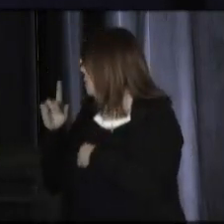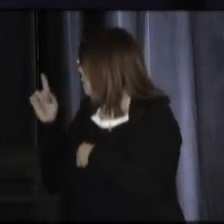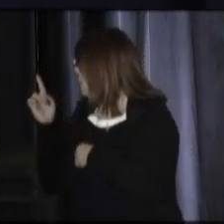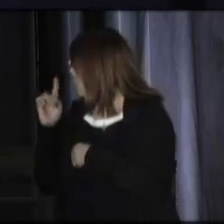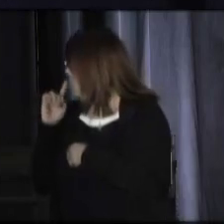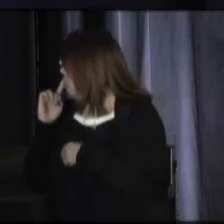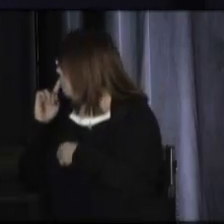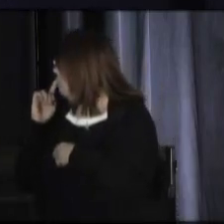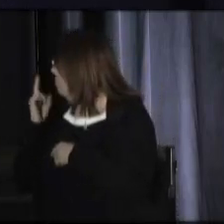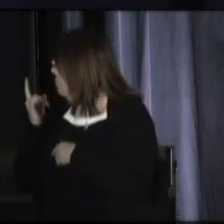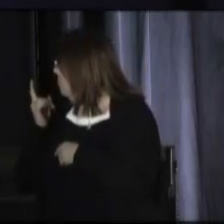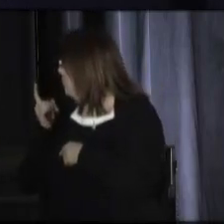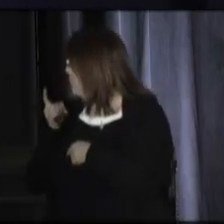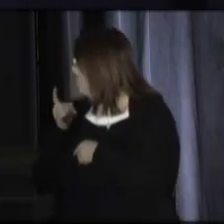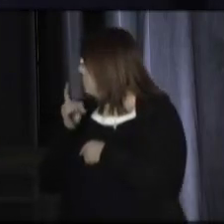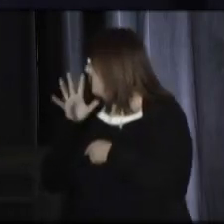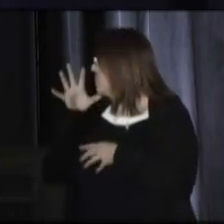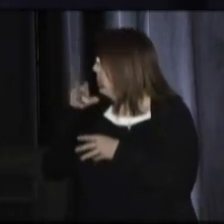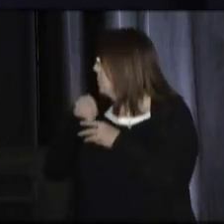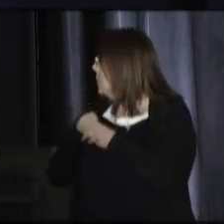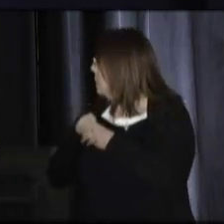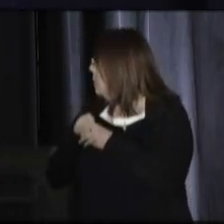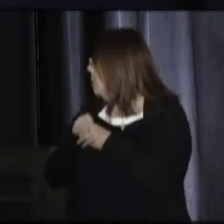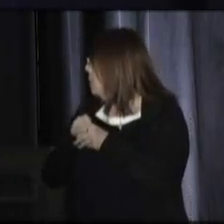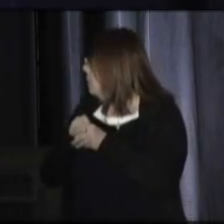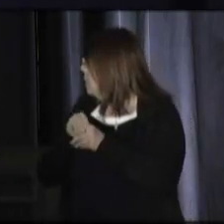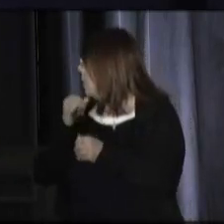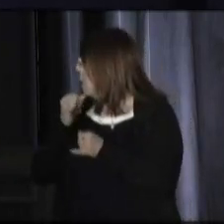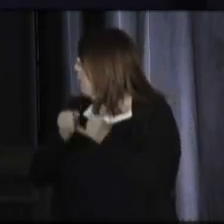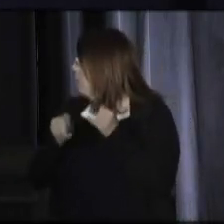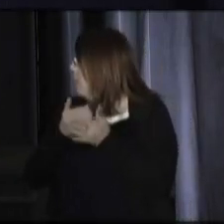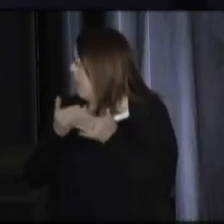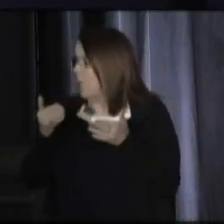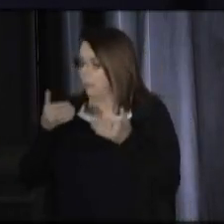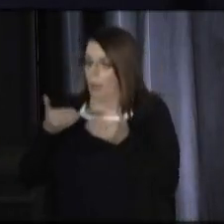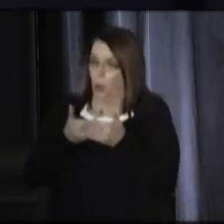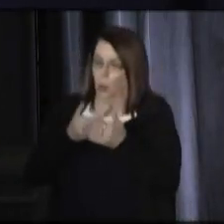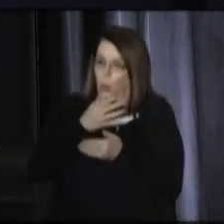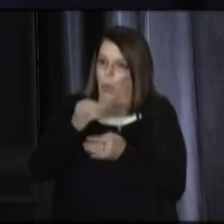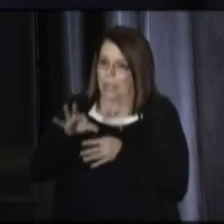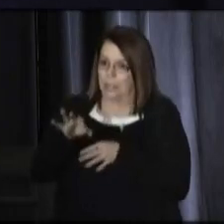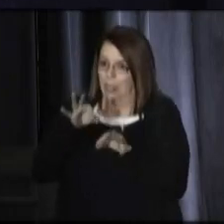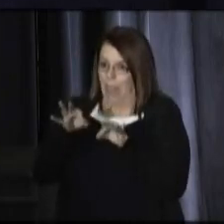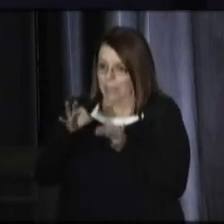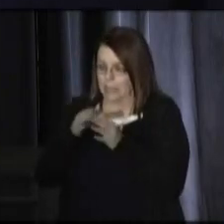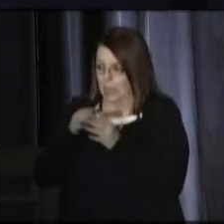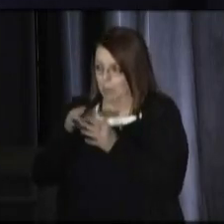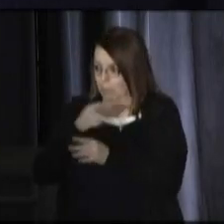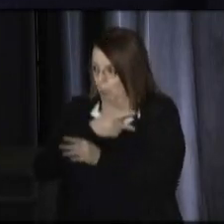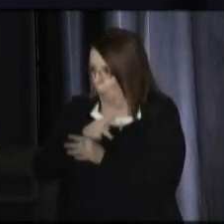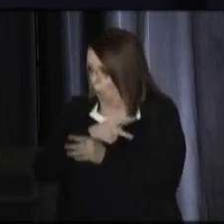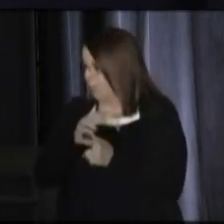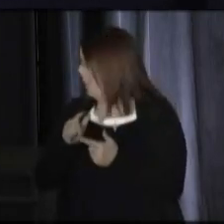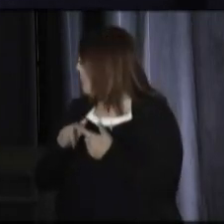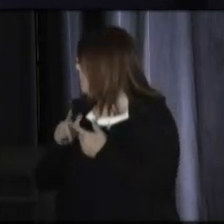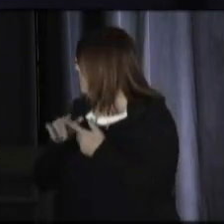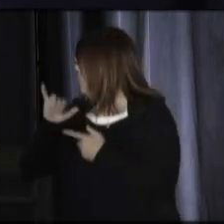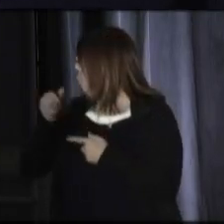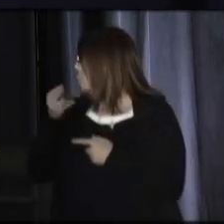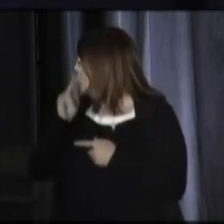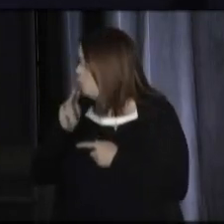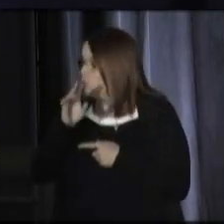lastly, Patrick Rosal. He currently serves as inaugural director of the Mellon-funded Institute for the Study of